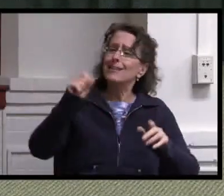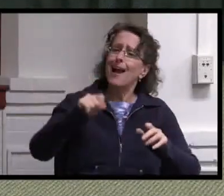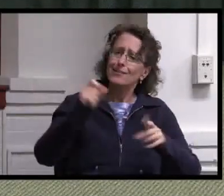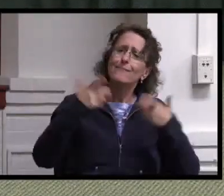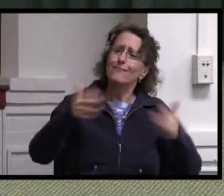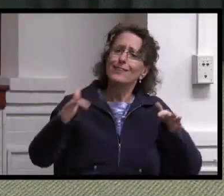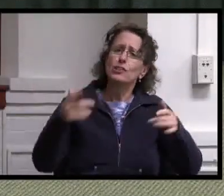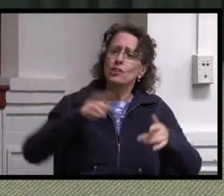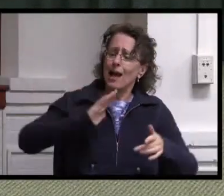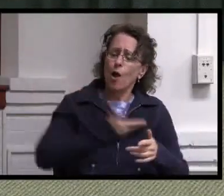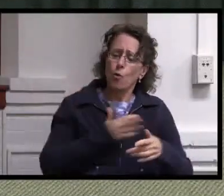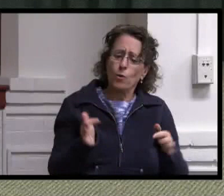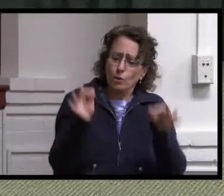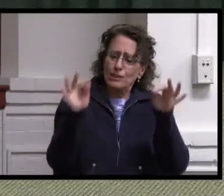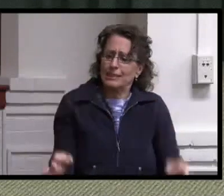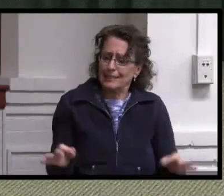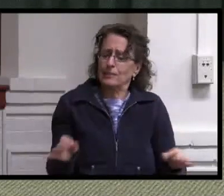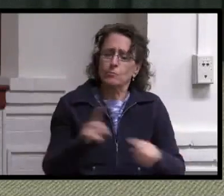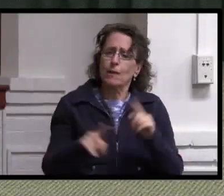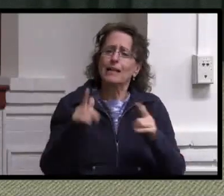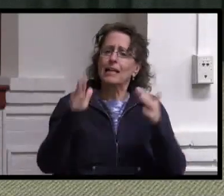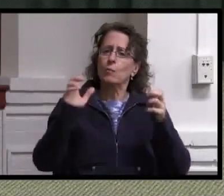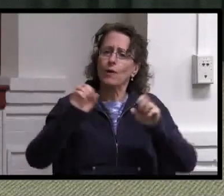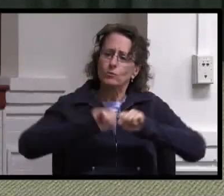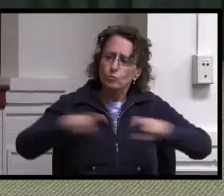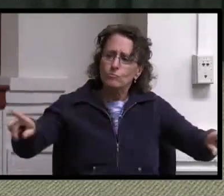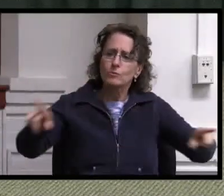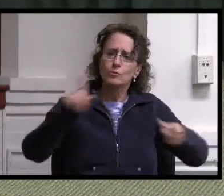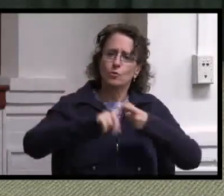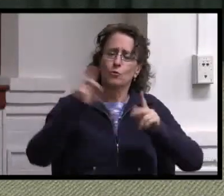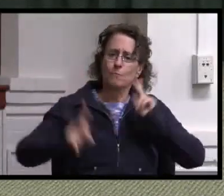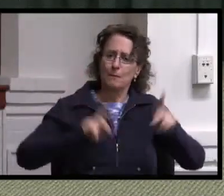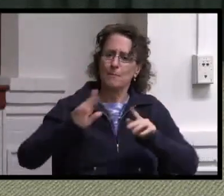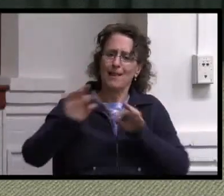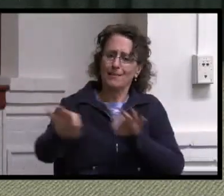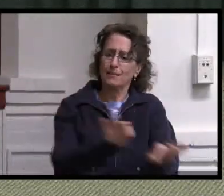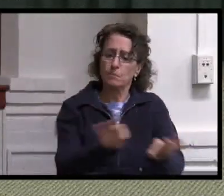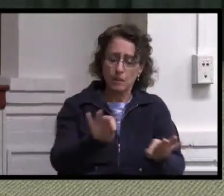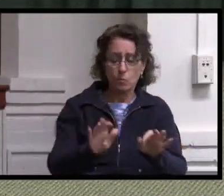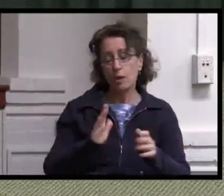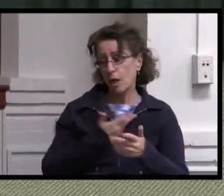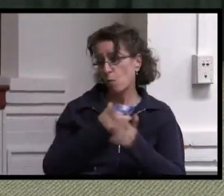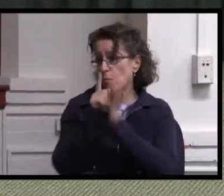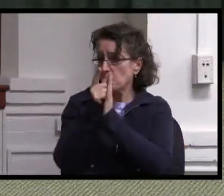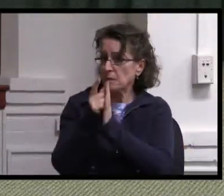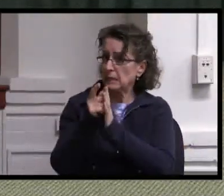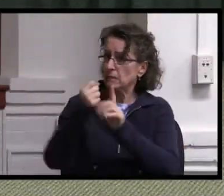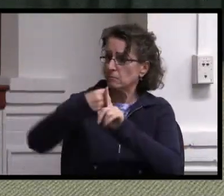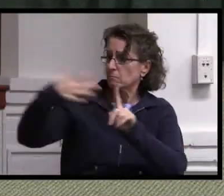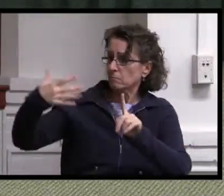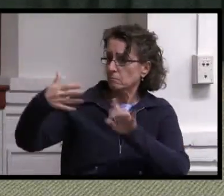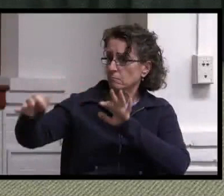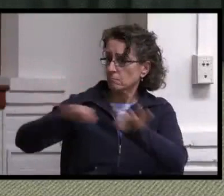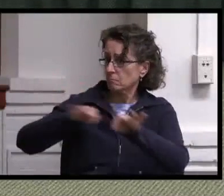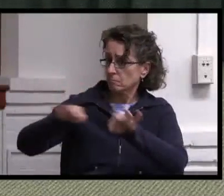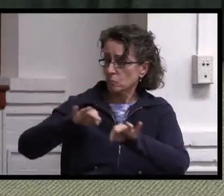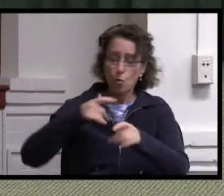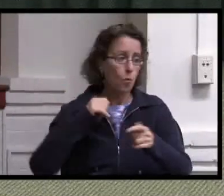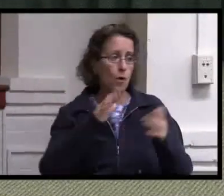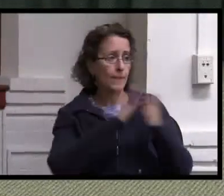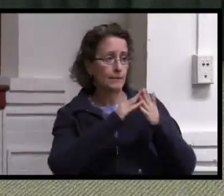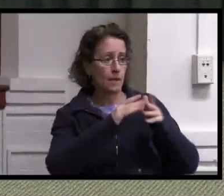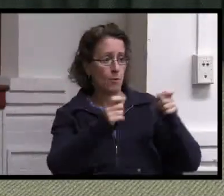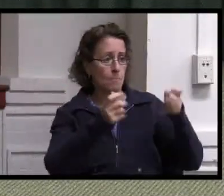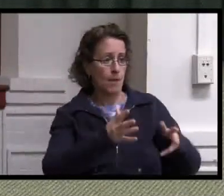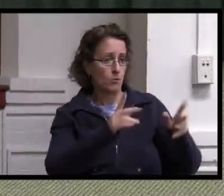thinks there's some confusion. They might be in our minutes. Right. They might be. Or at least in the town manager's report. And